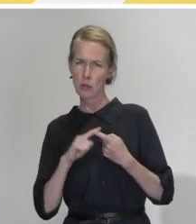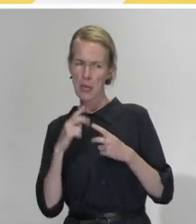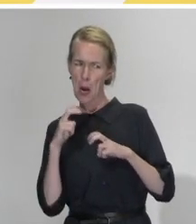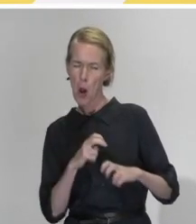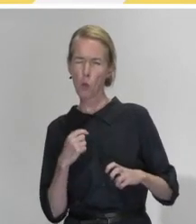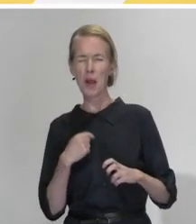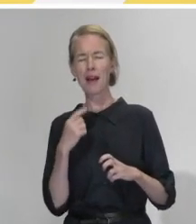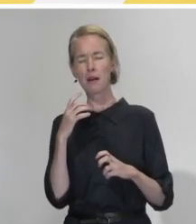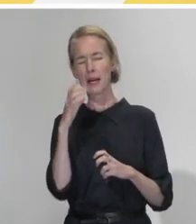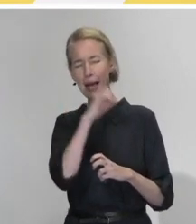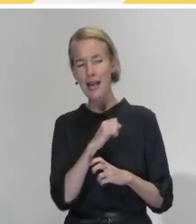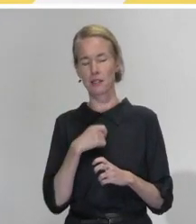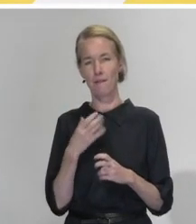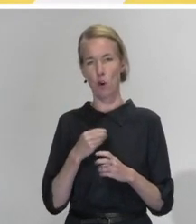transmission.